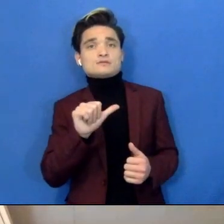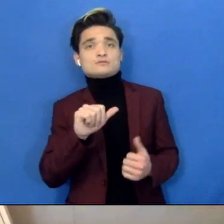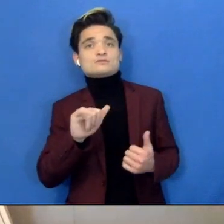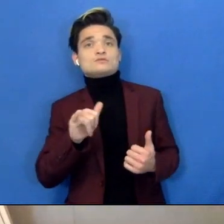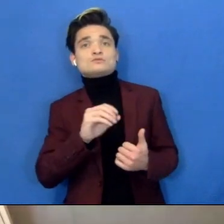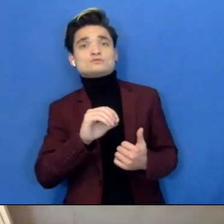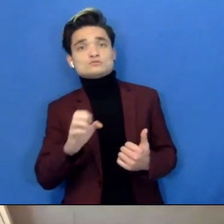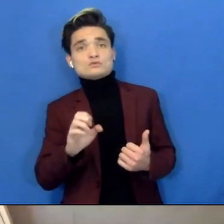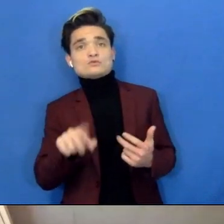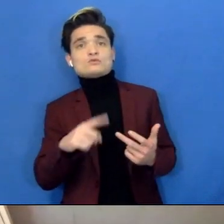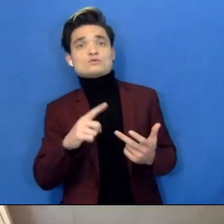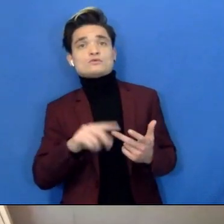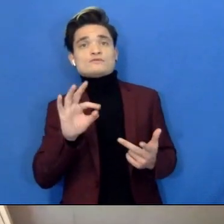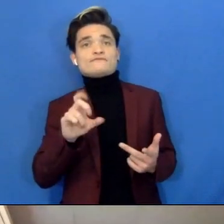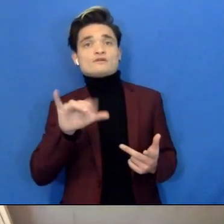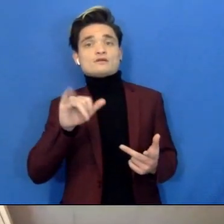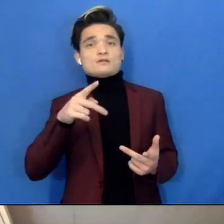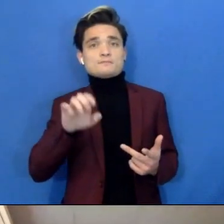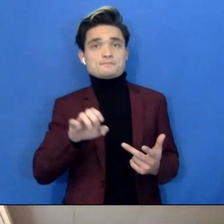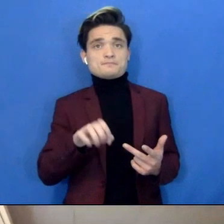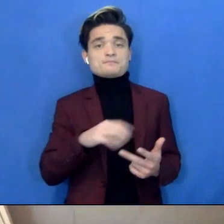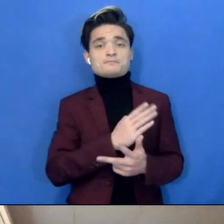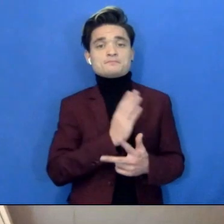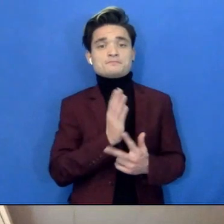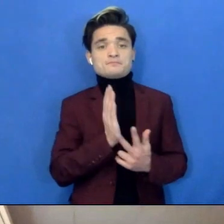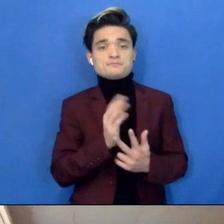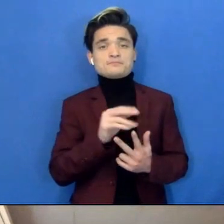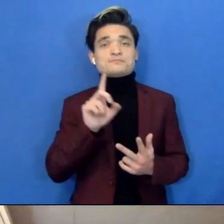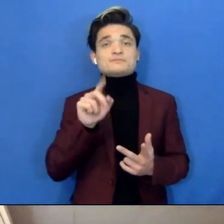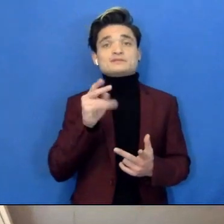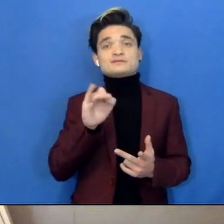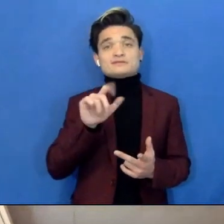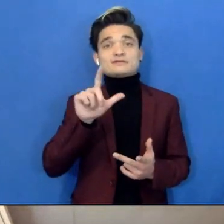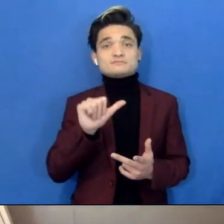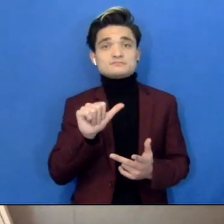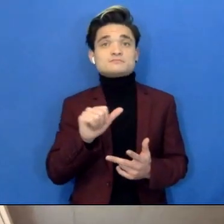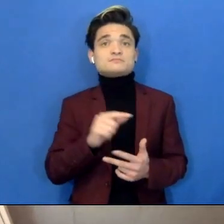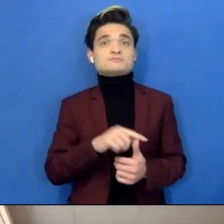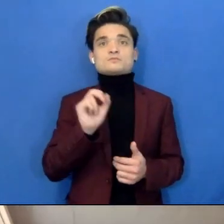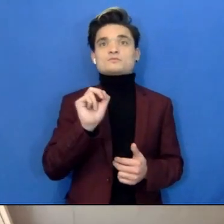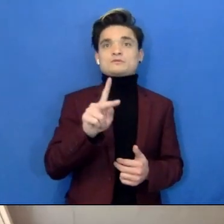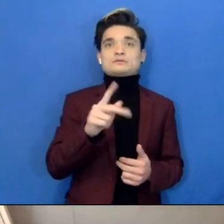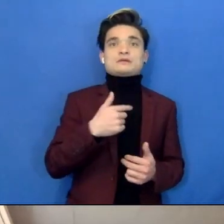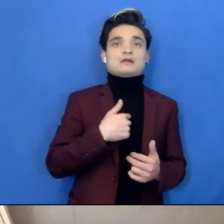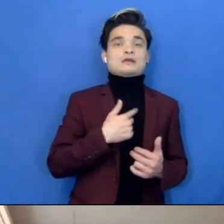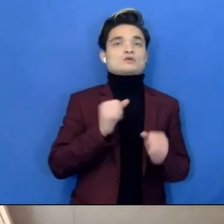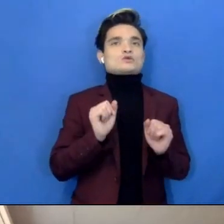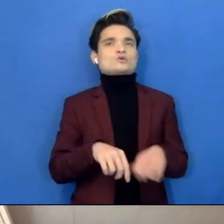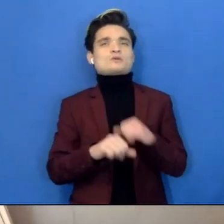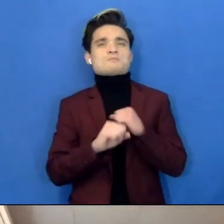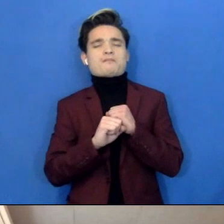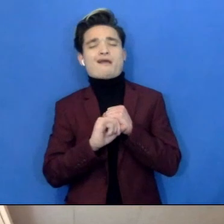Okay. There is a lot I could say about this. I try not to go into a lecture and try to order my thoughts.